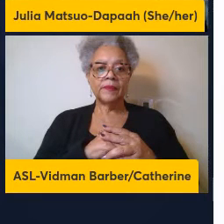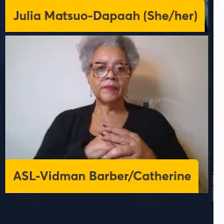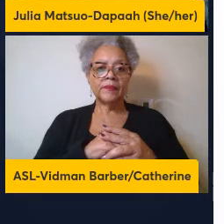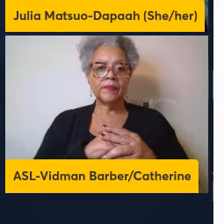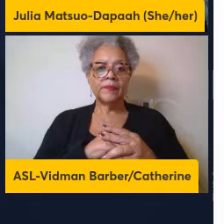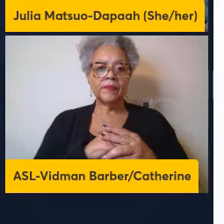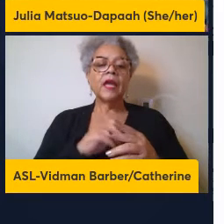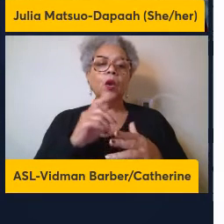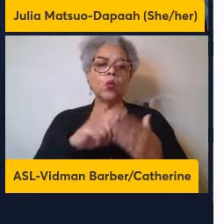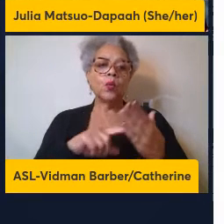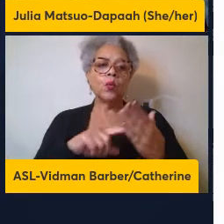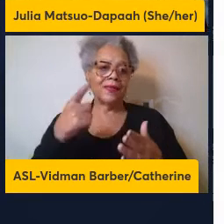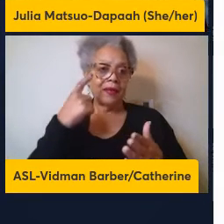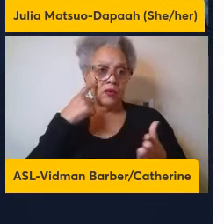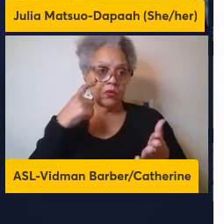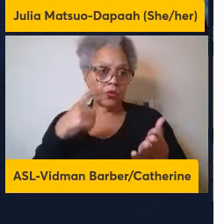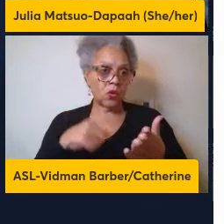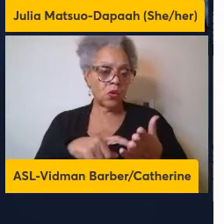is that